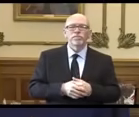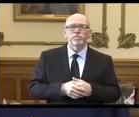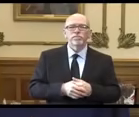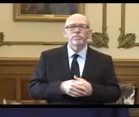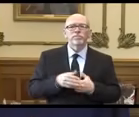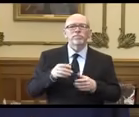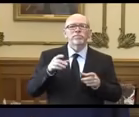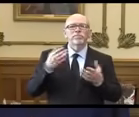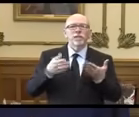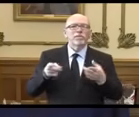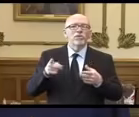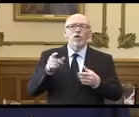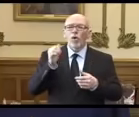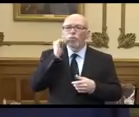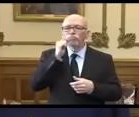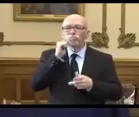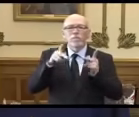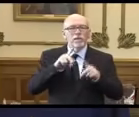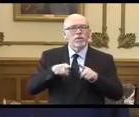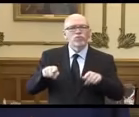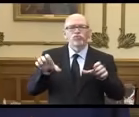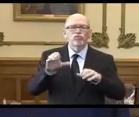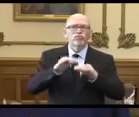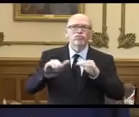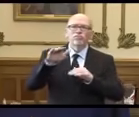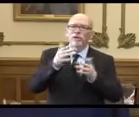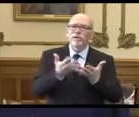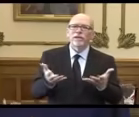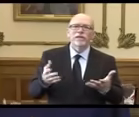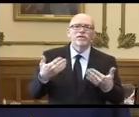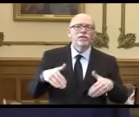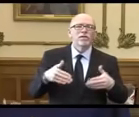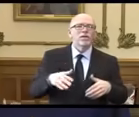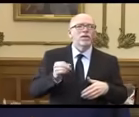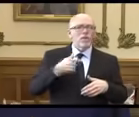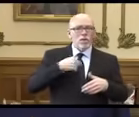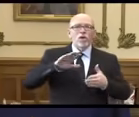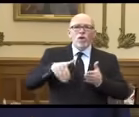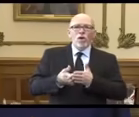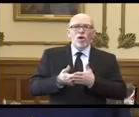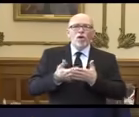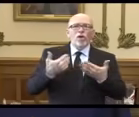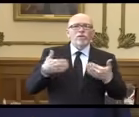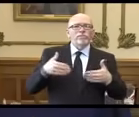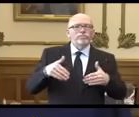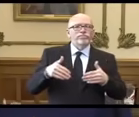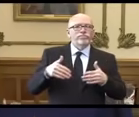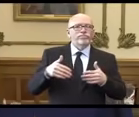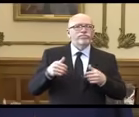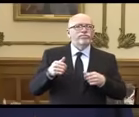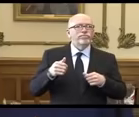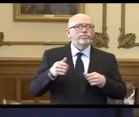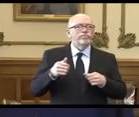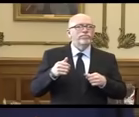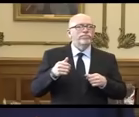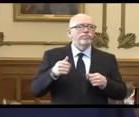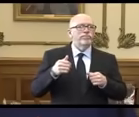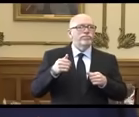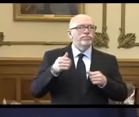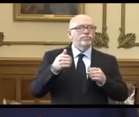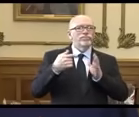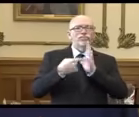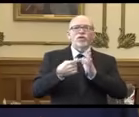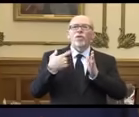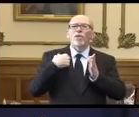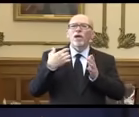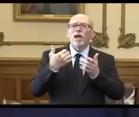ordinary people, but doing extraordinary things. And we are all one, and we are all showing up. in an effort